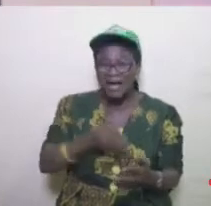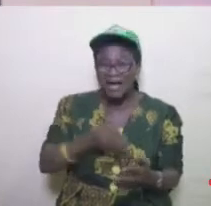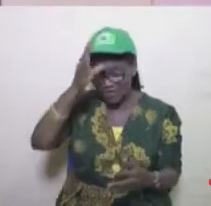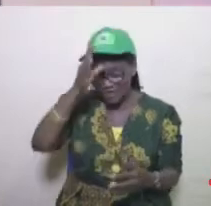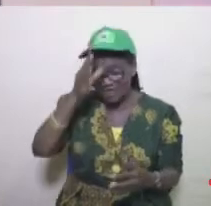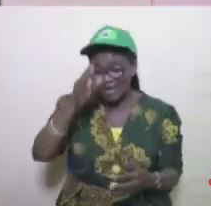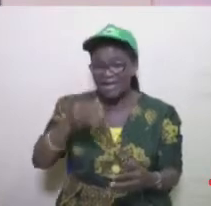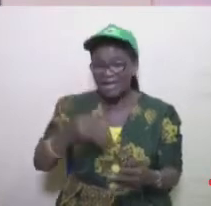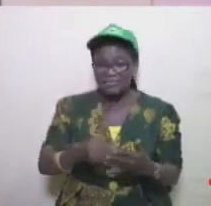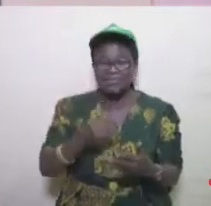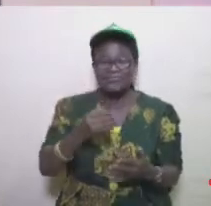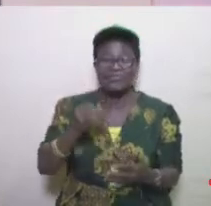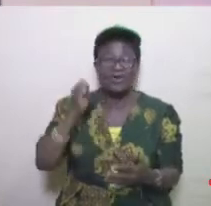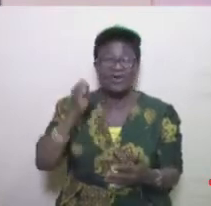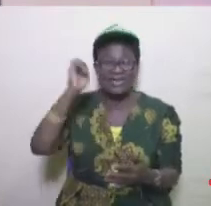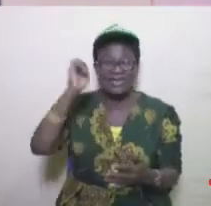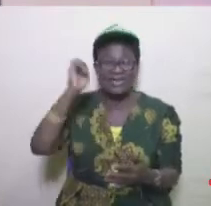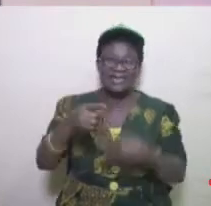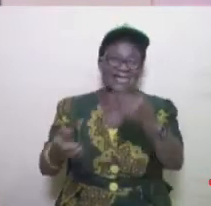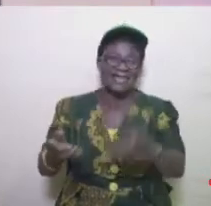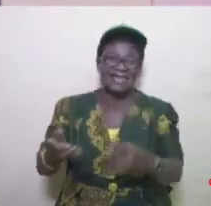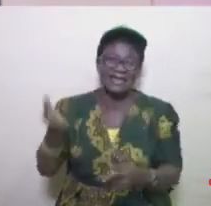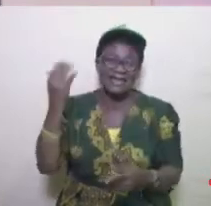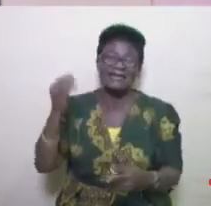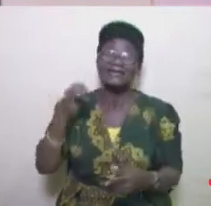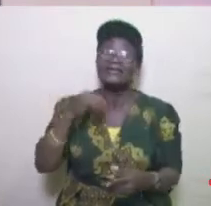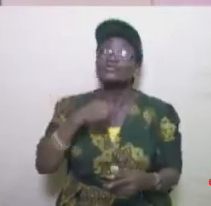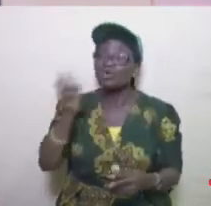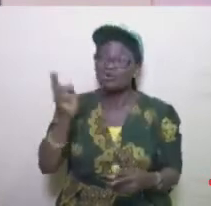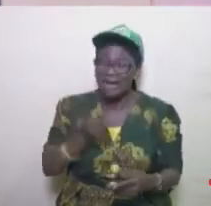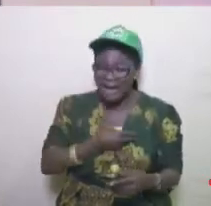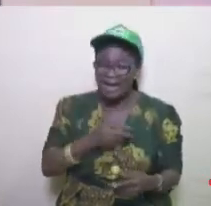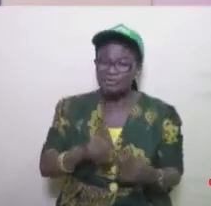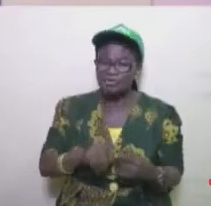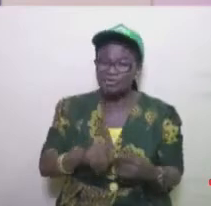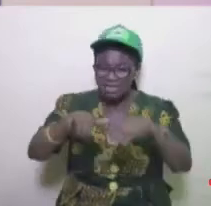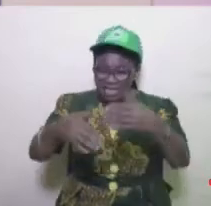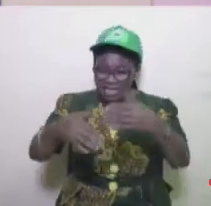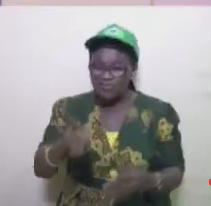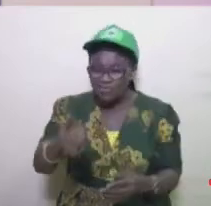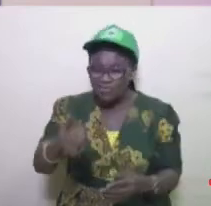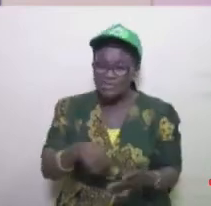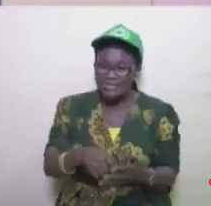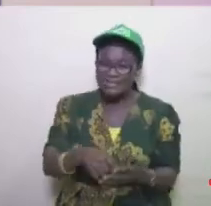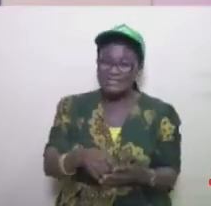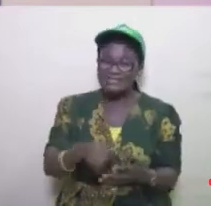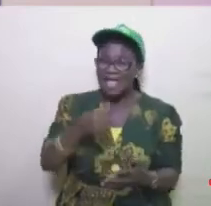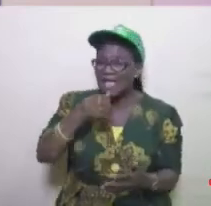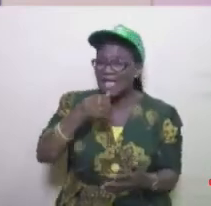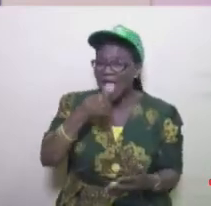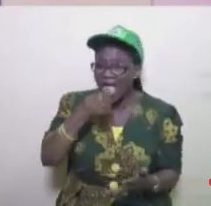asked us to give you this letter, that please forgive your brethren.